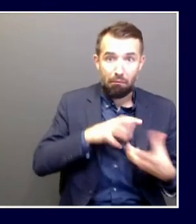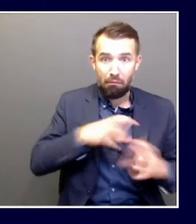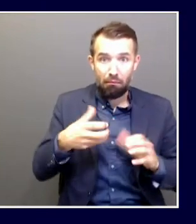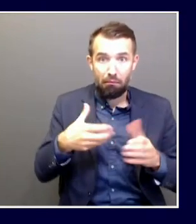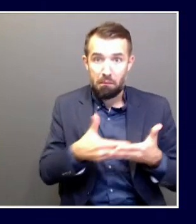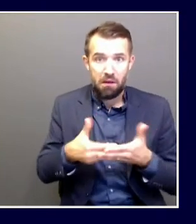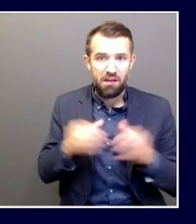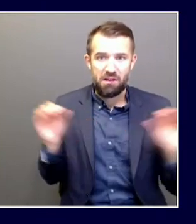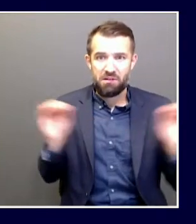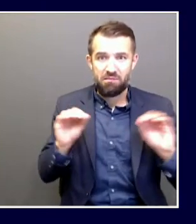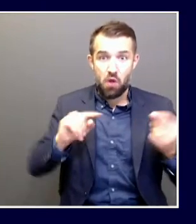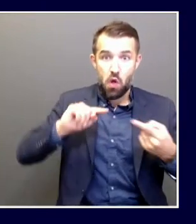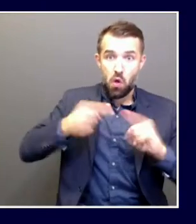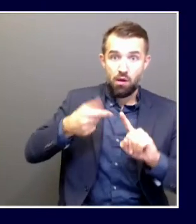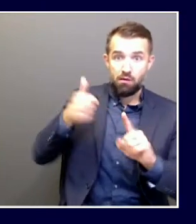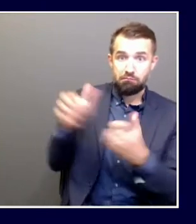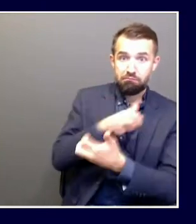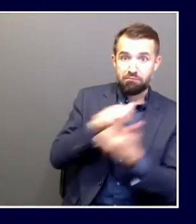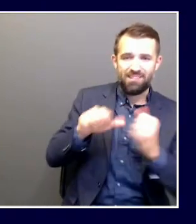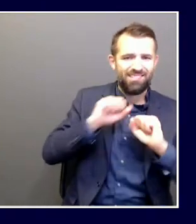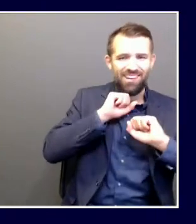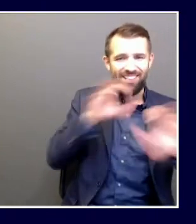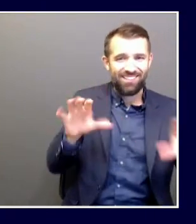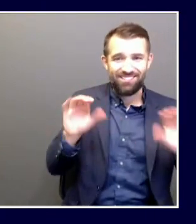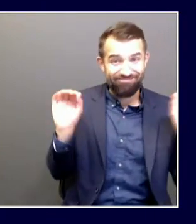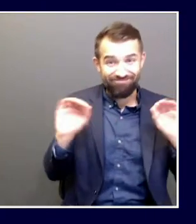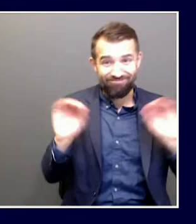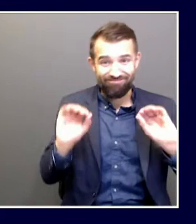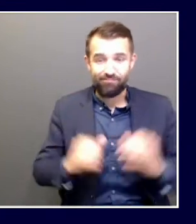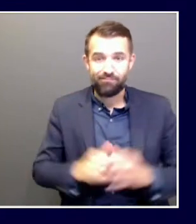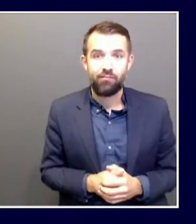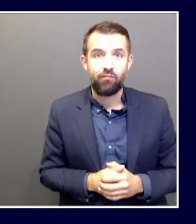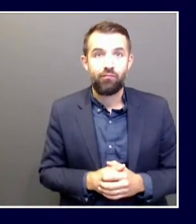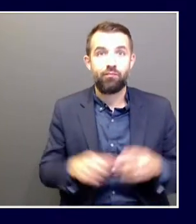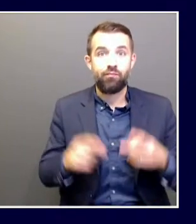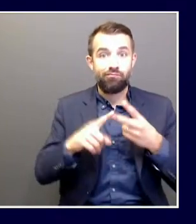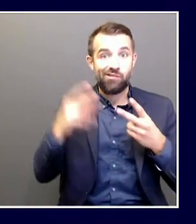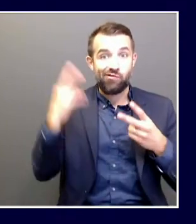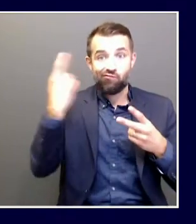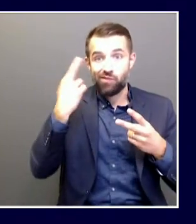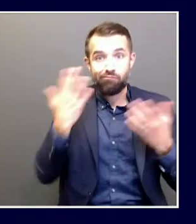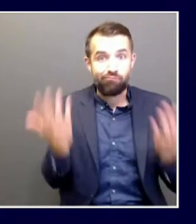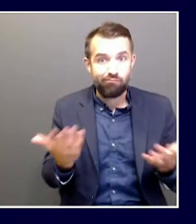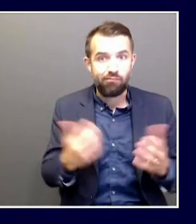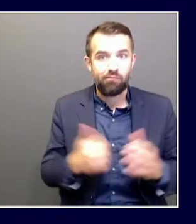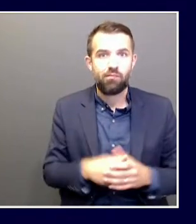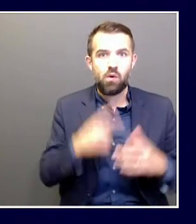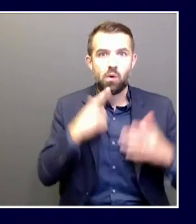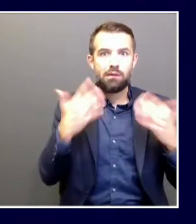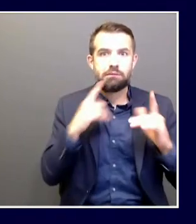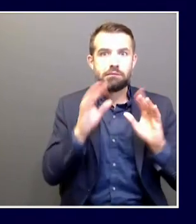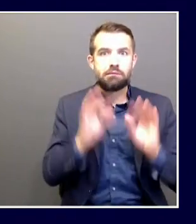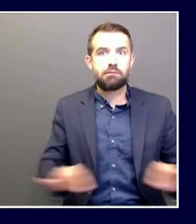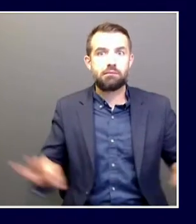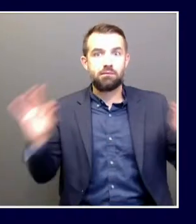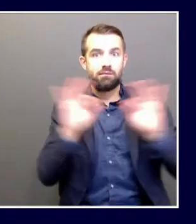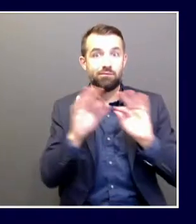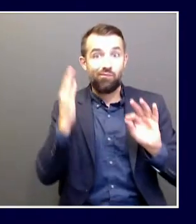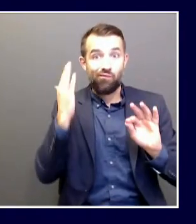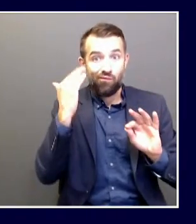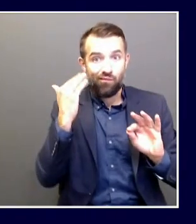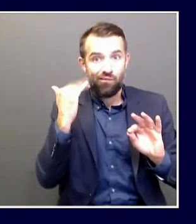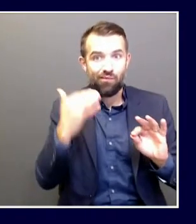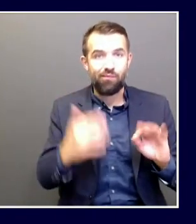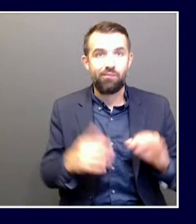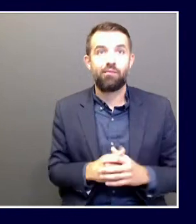baby. The other reason that it's really important is other data that show that when pregnant women get